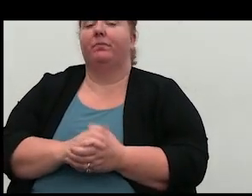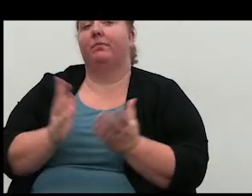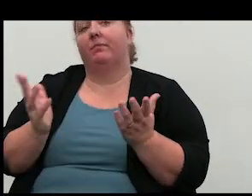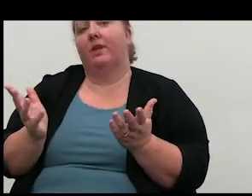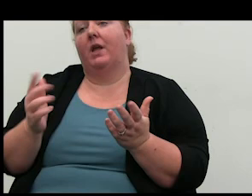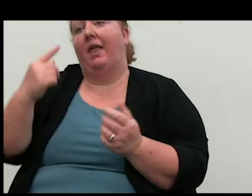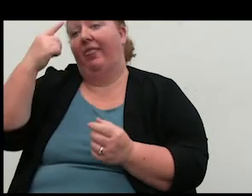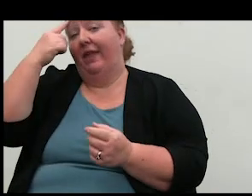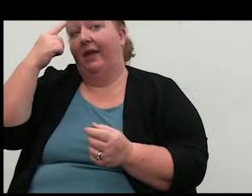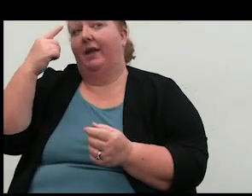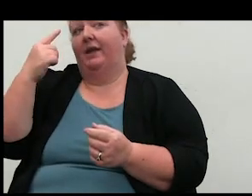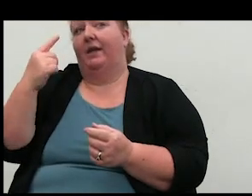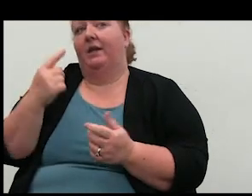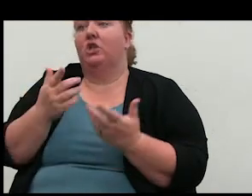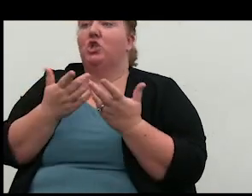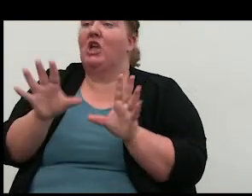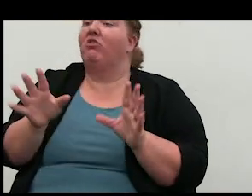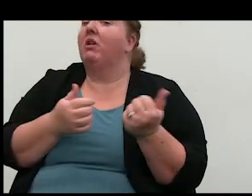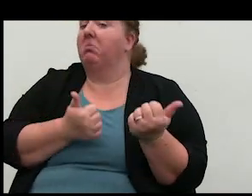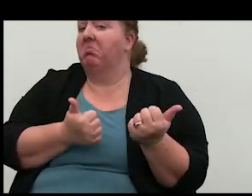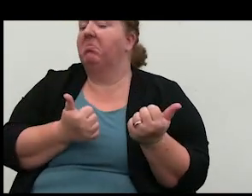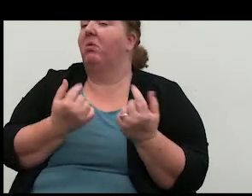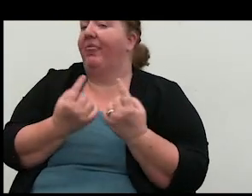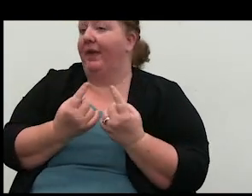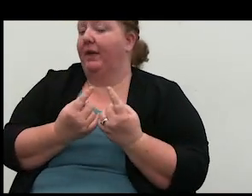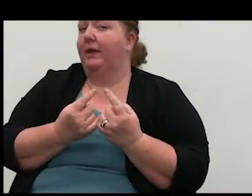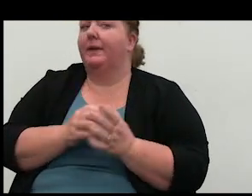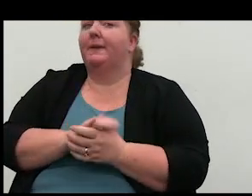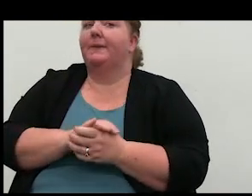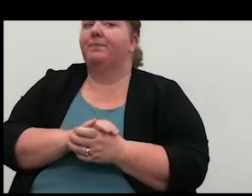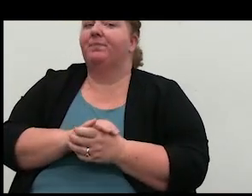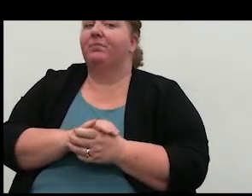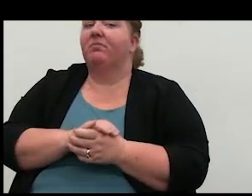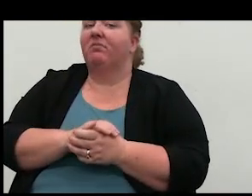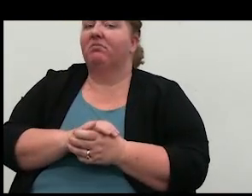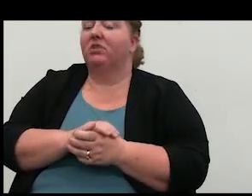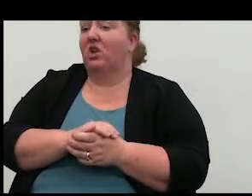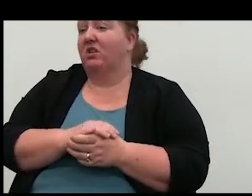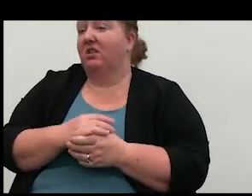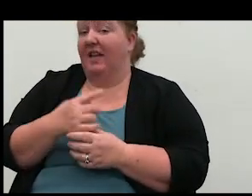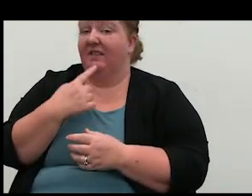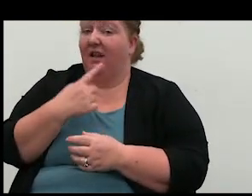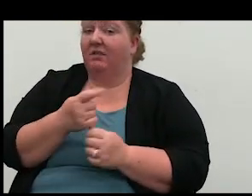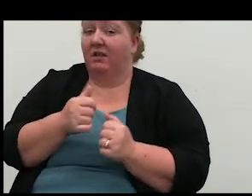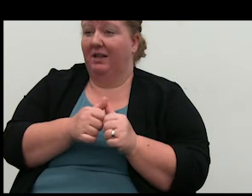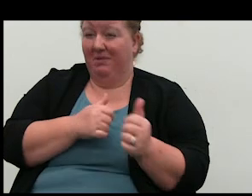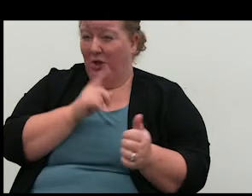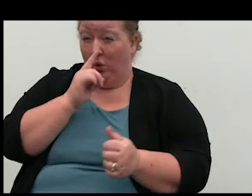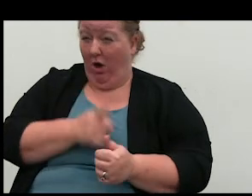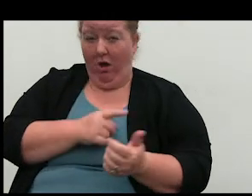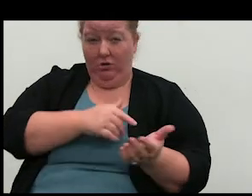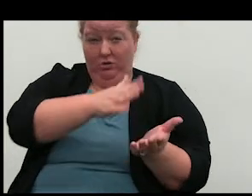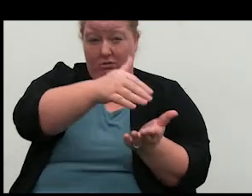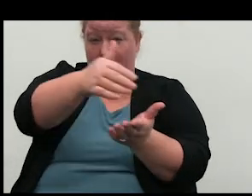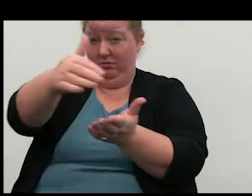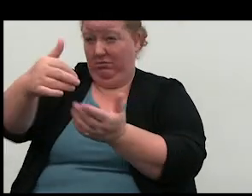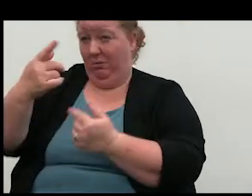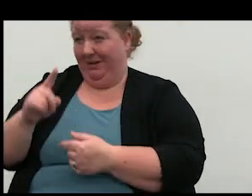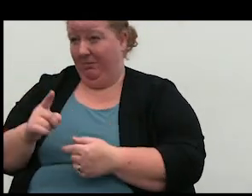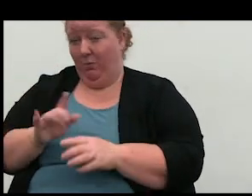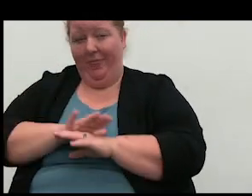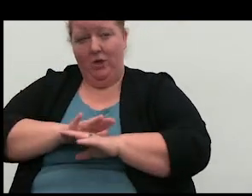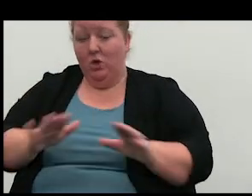Now, I think it's in general a good thing because it does actually say to companies, you can't just collect data on people and have